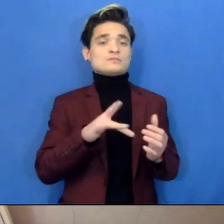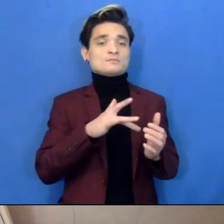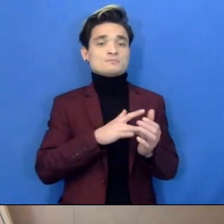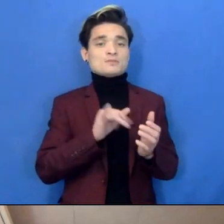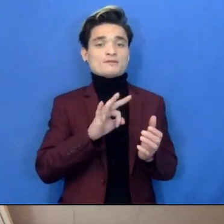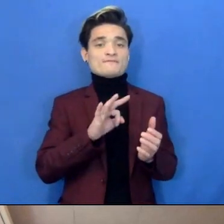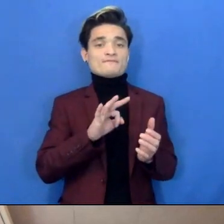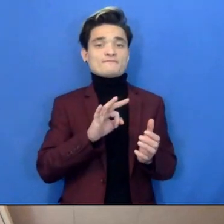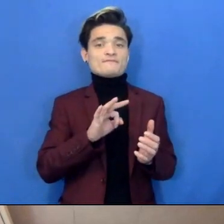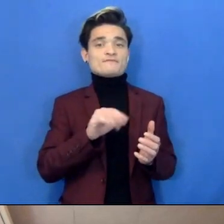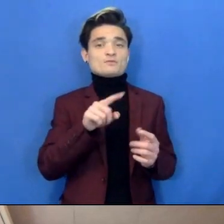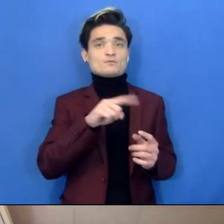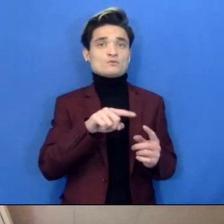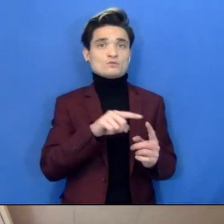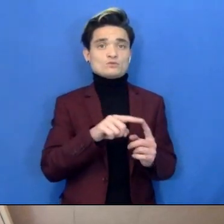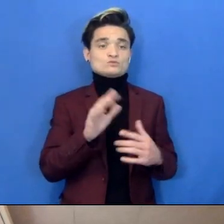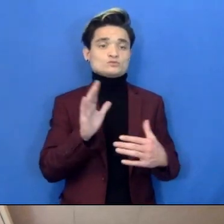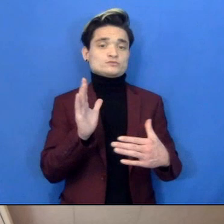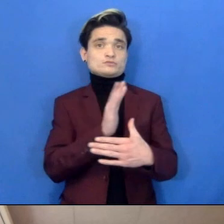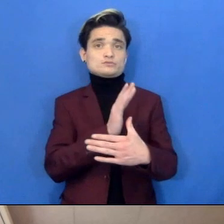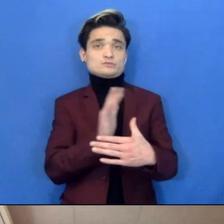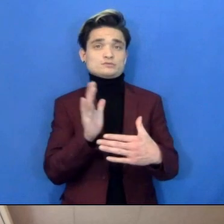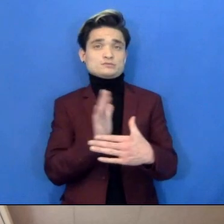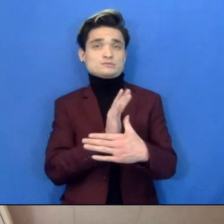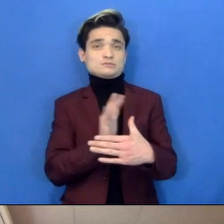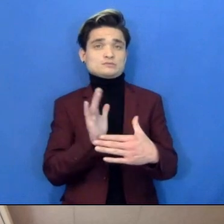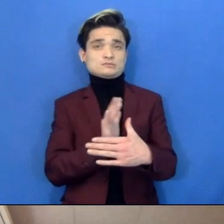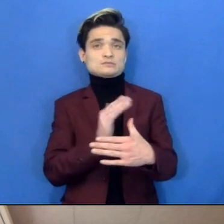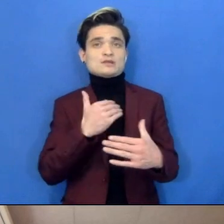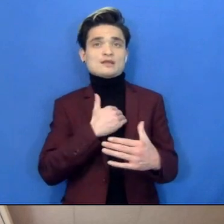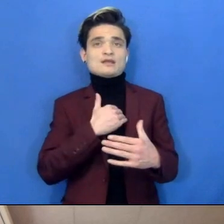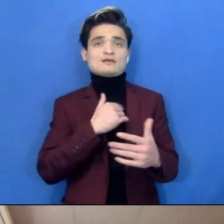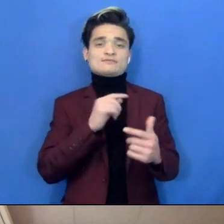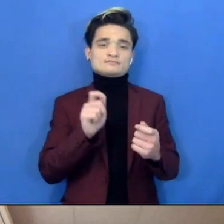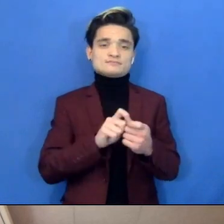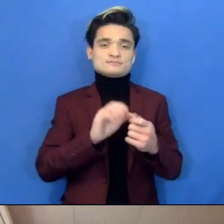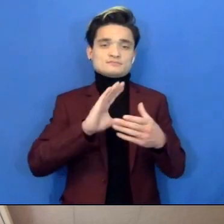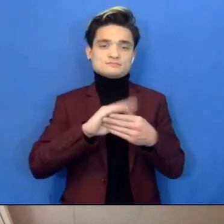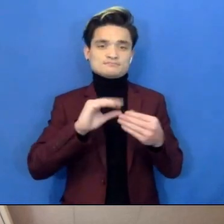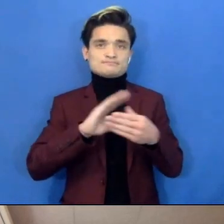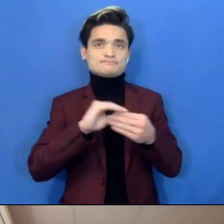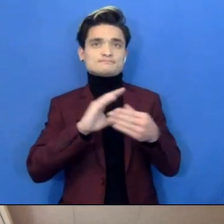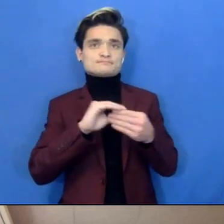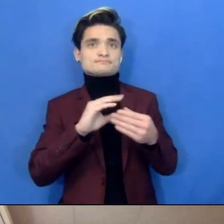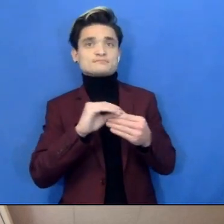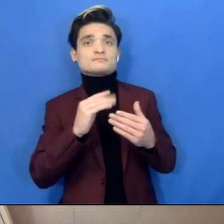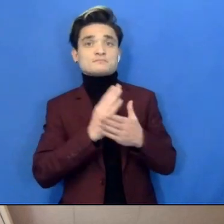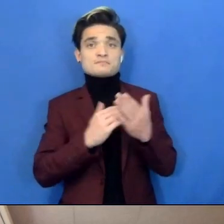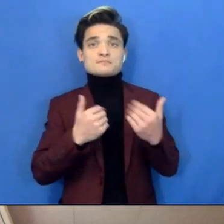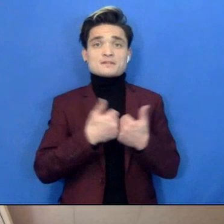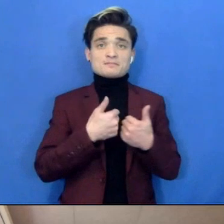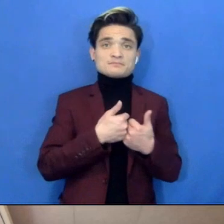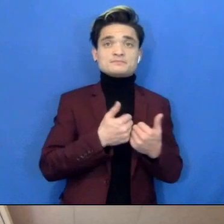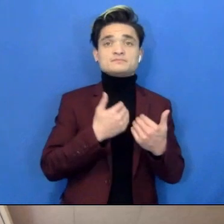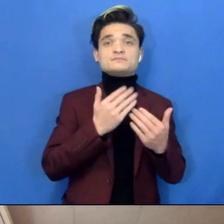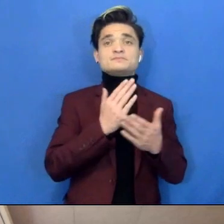forms, narratives, things where some of this is a game and some of this we're following the relationship. But when you're